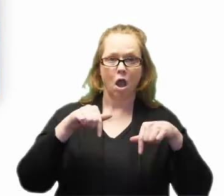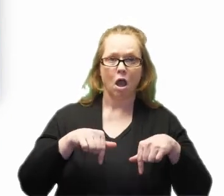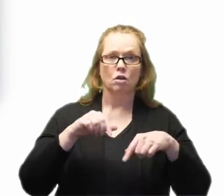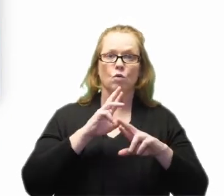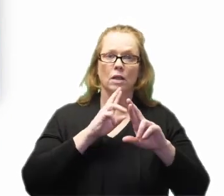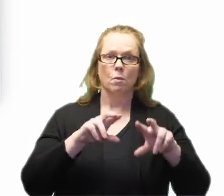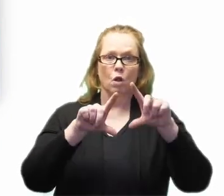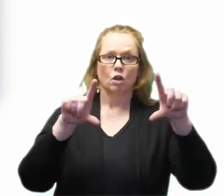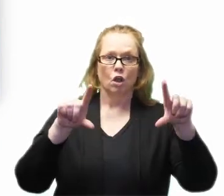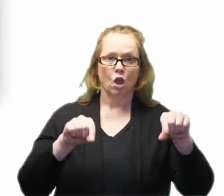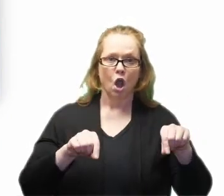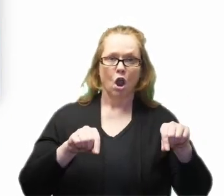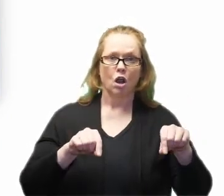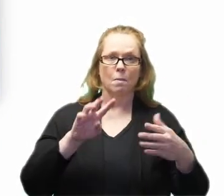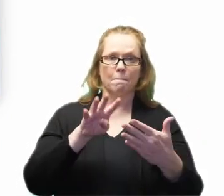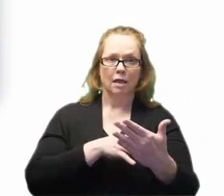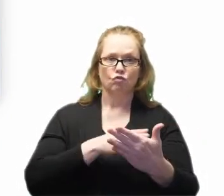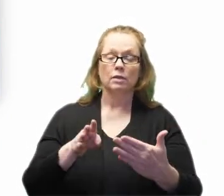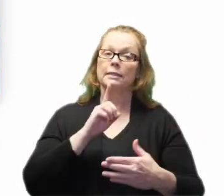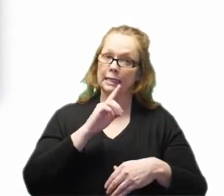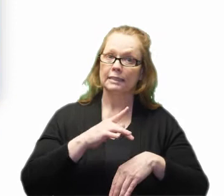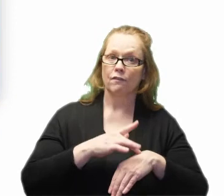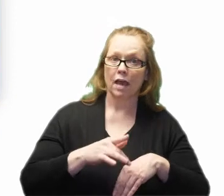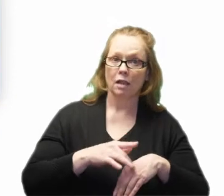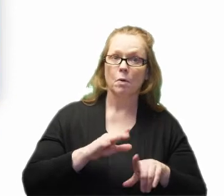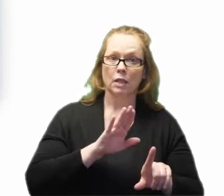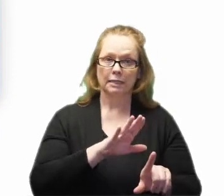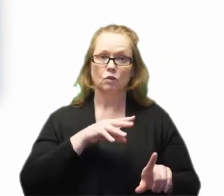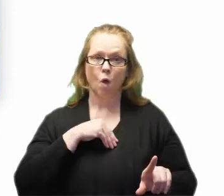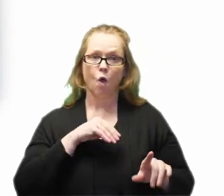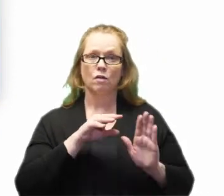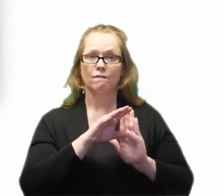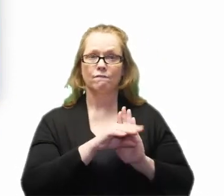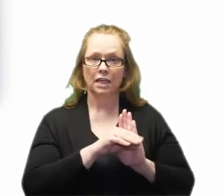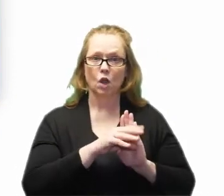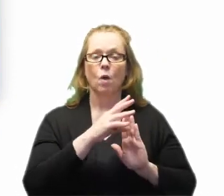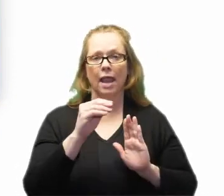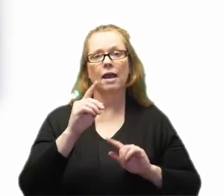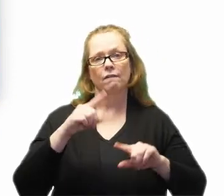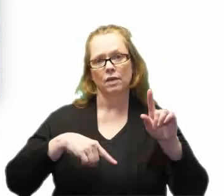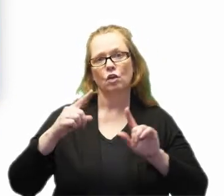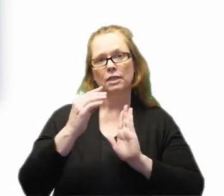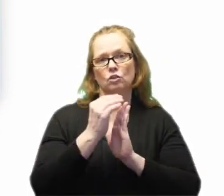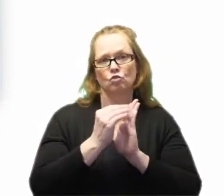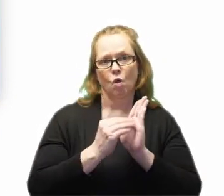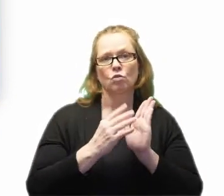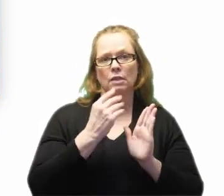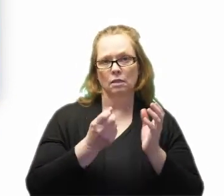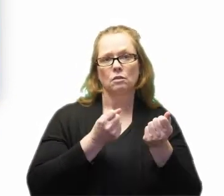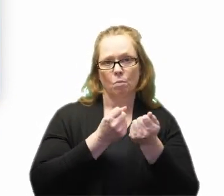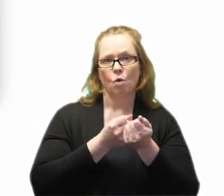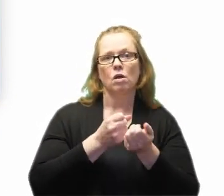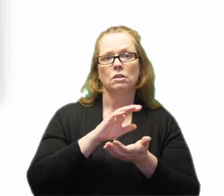metrics is available in its own video and various notes and support documents across